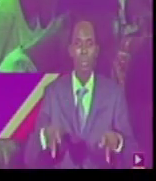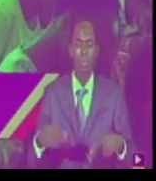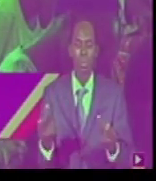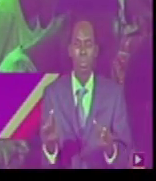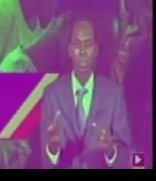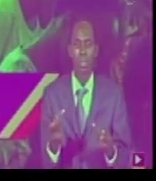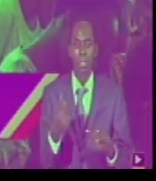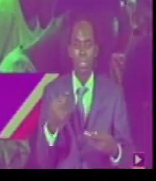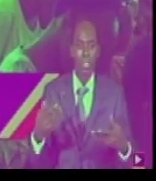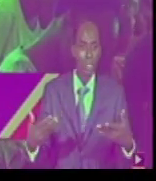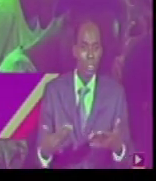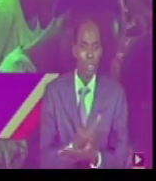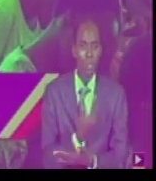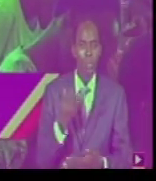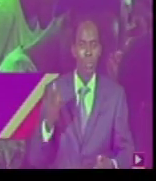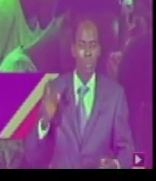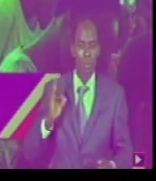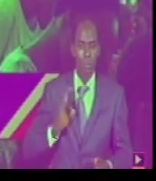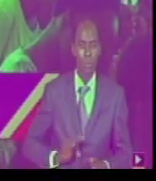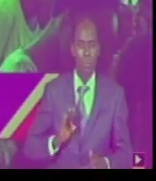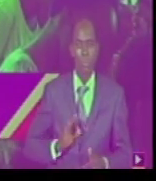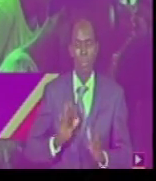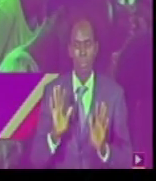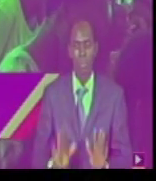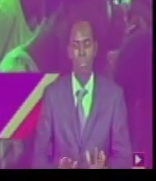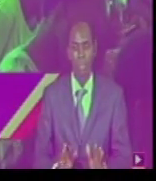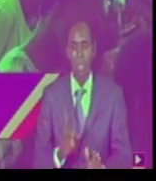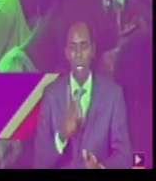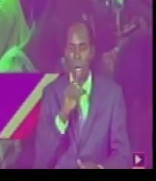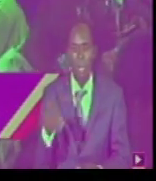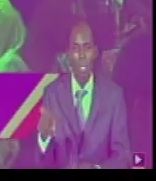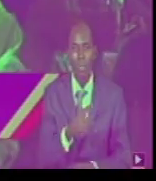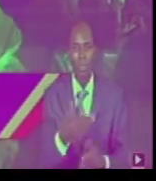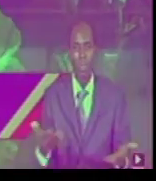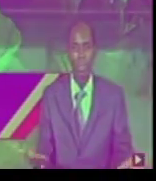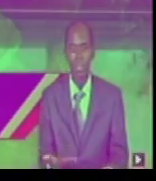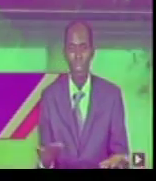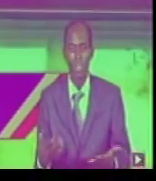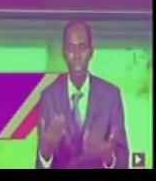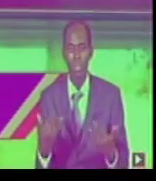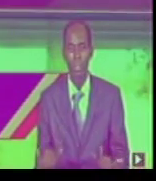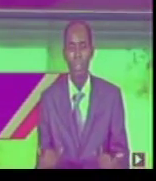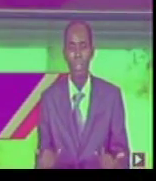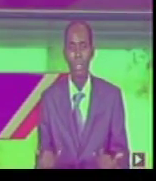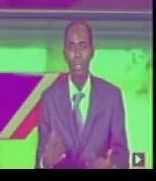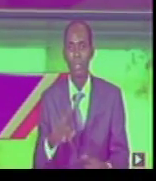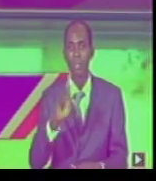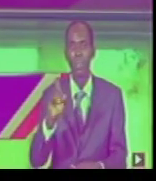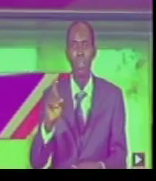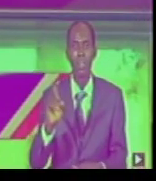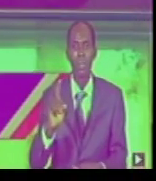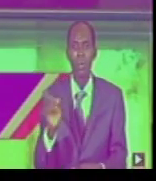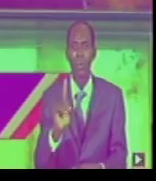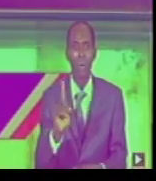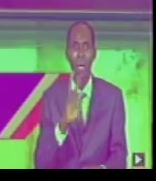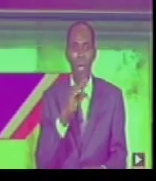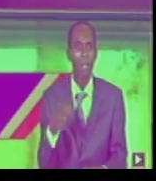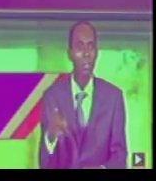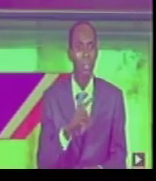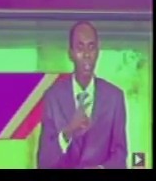here today? New beneficiaries. I said, are they there today? What are they?